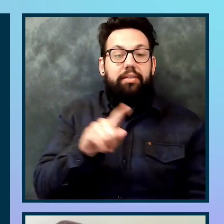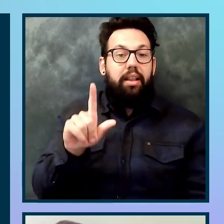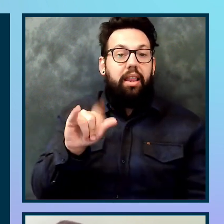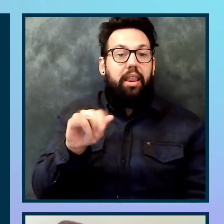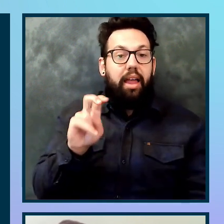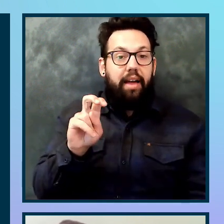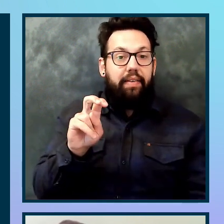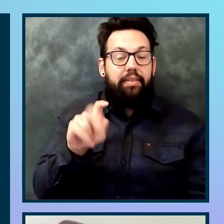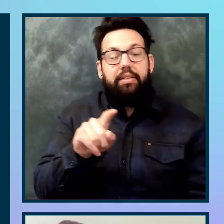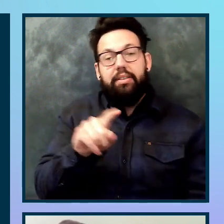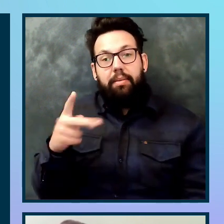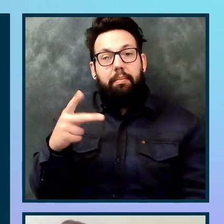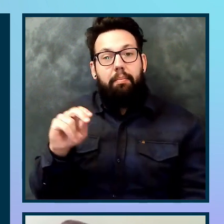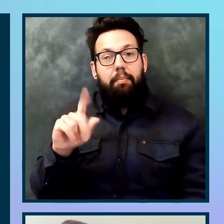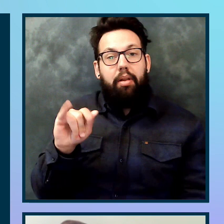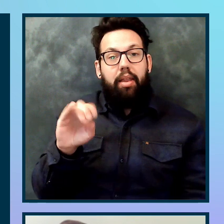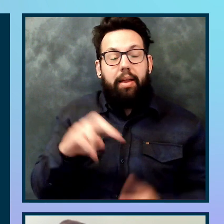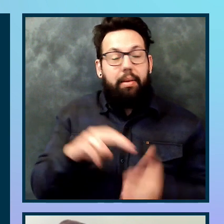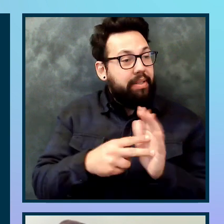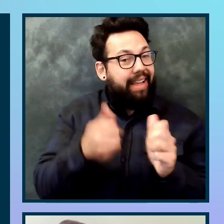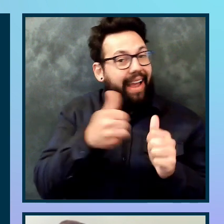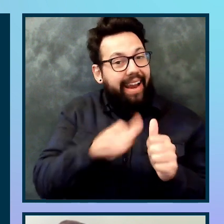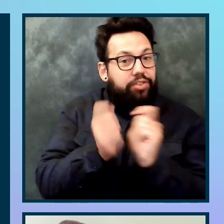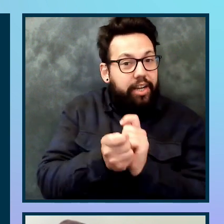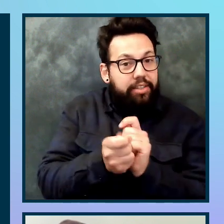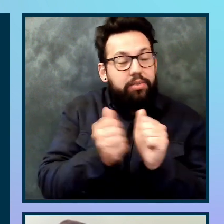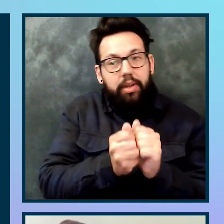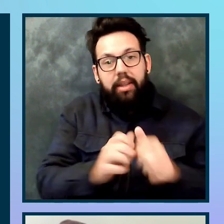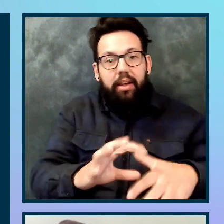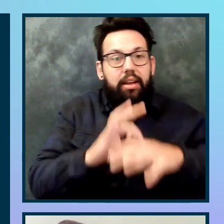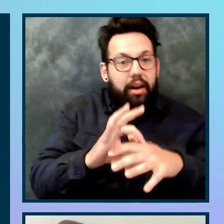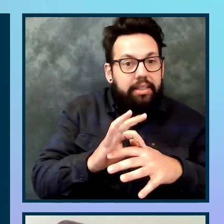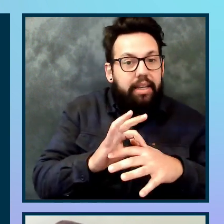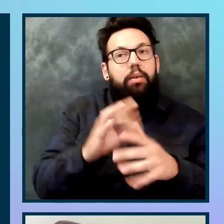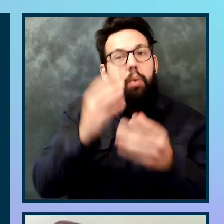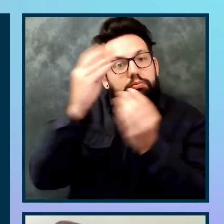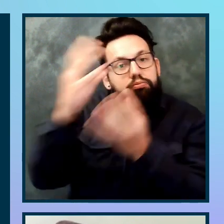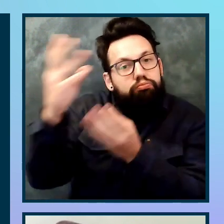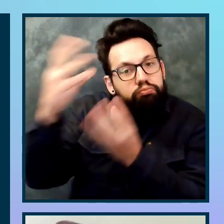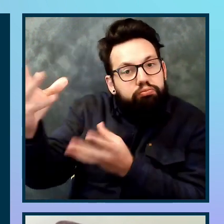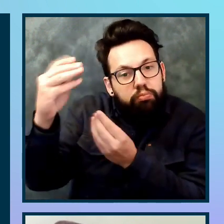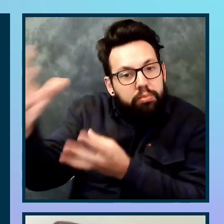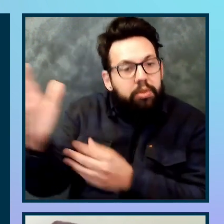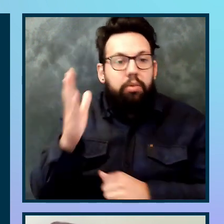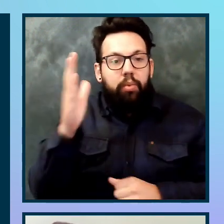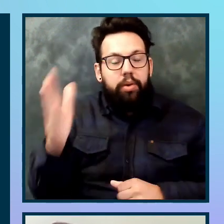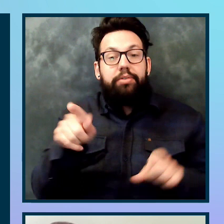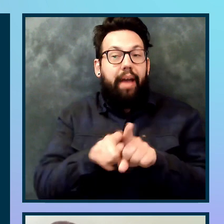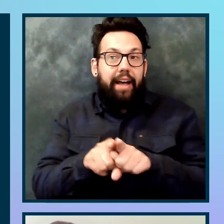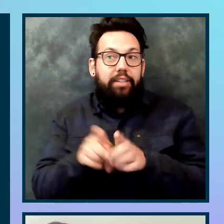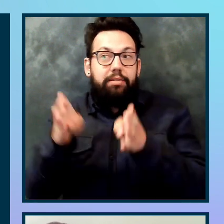changes to the content as they change. So for example, if we're filtering by the checkbox or we're filtering the filters